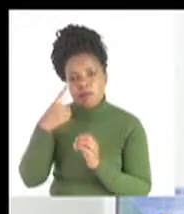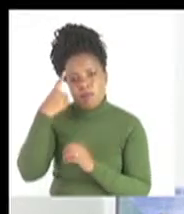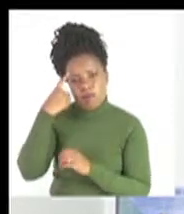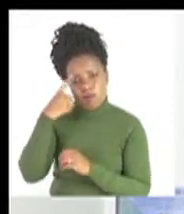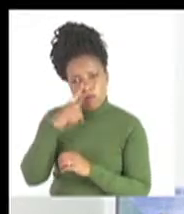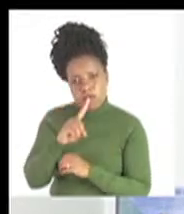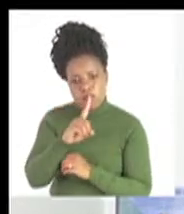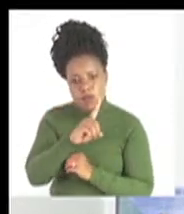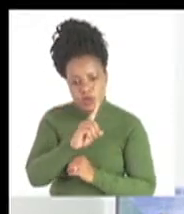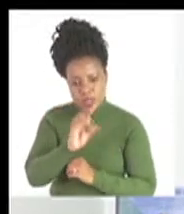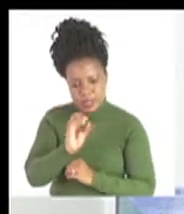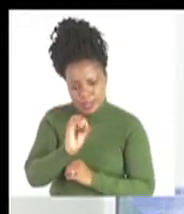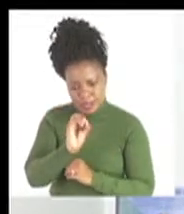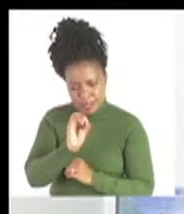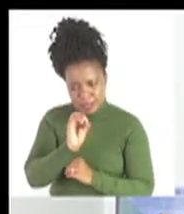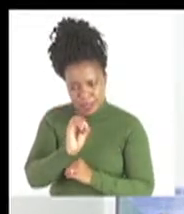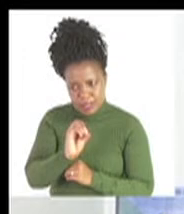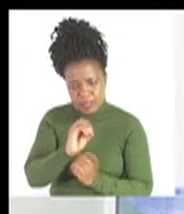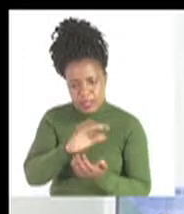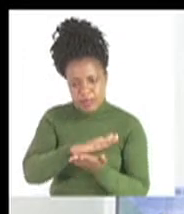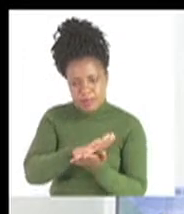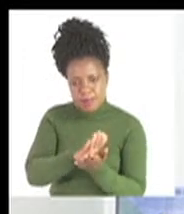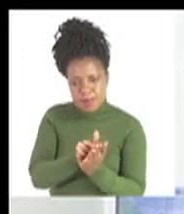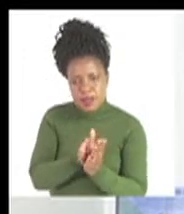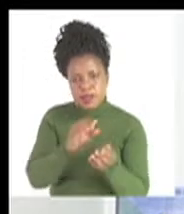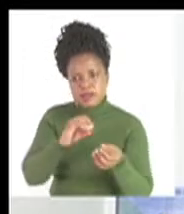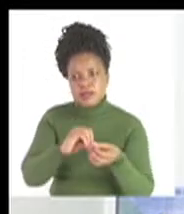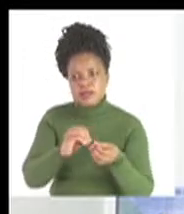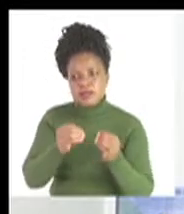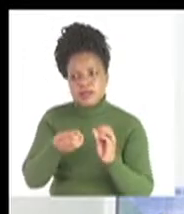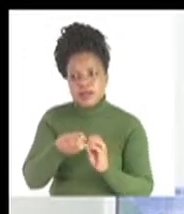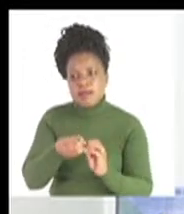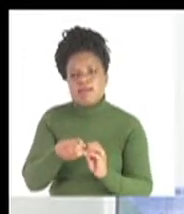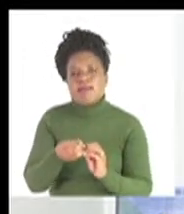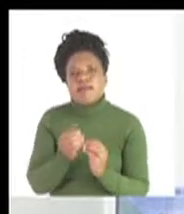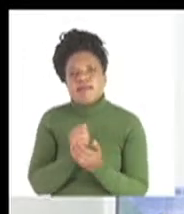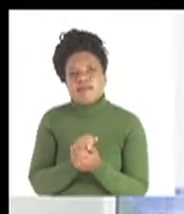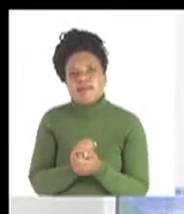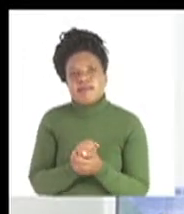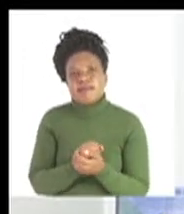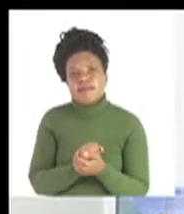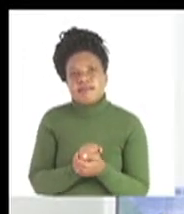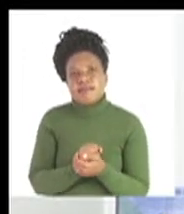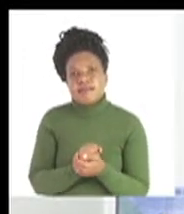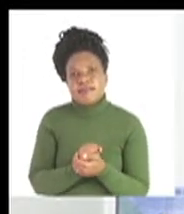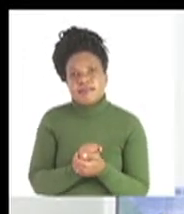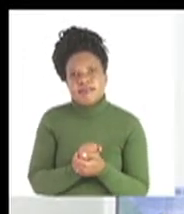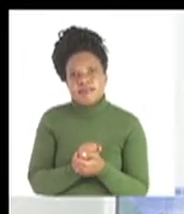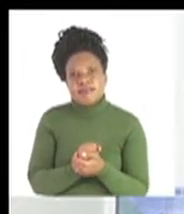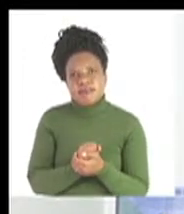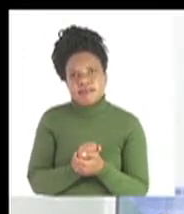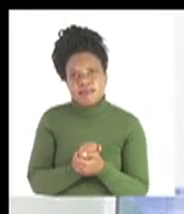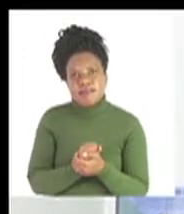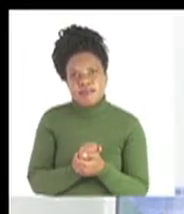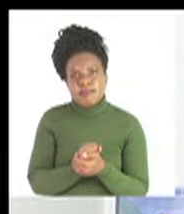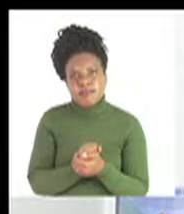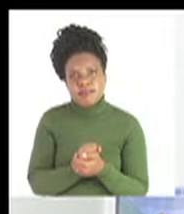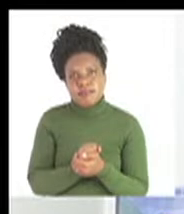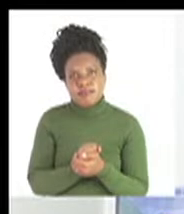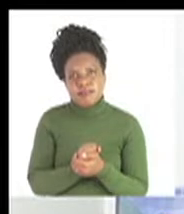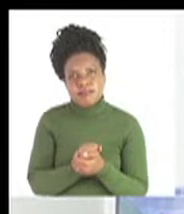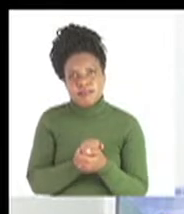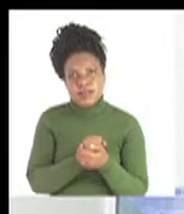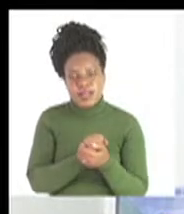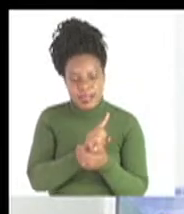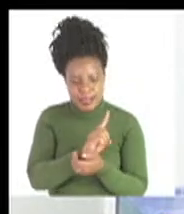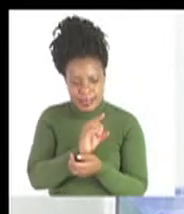cube. 10 times 10 times 10. This is an